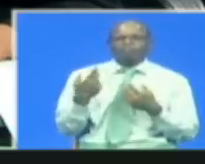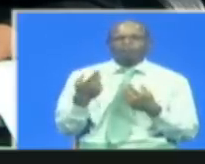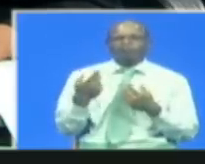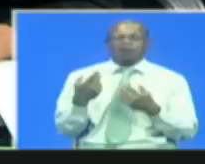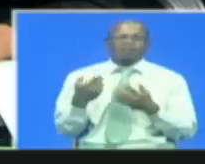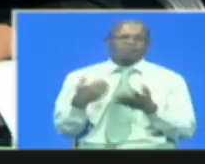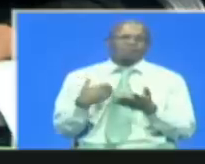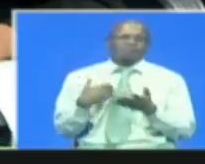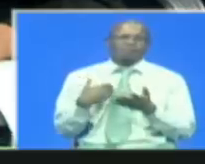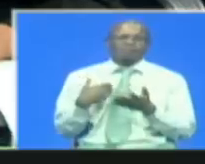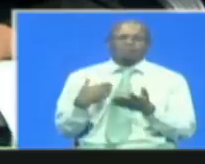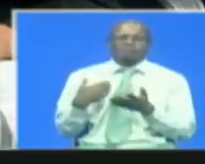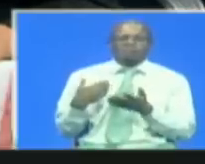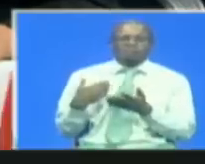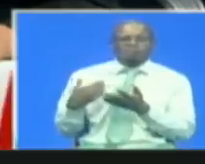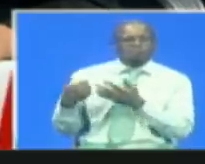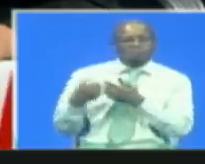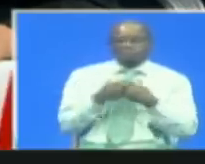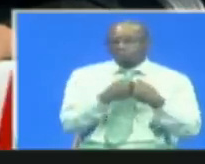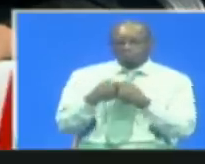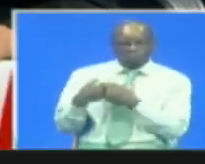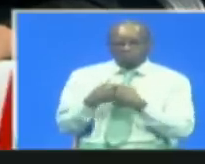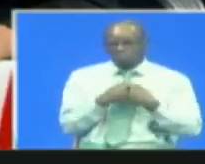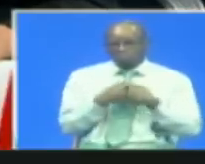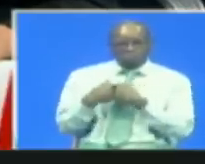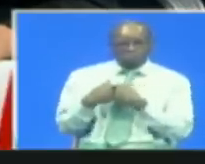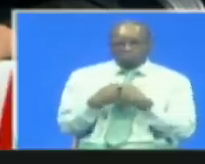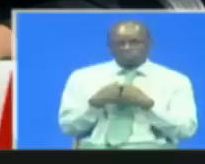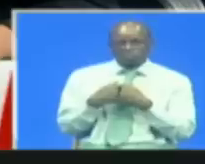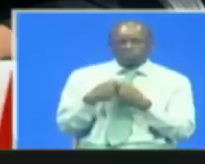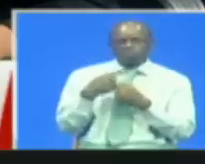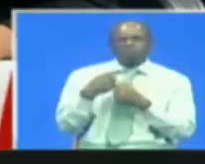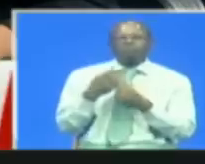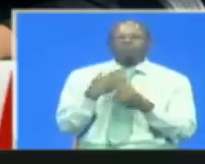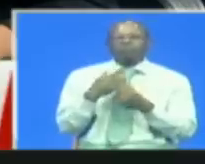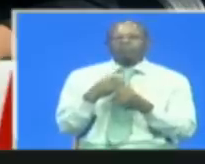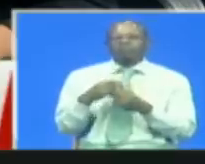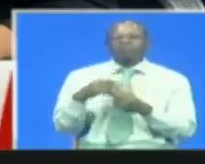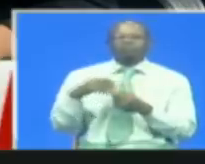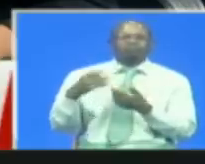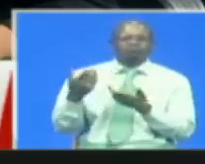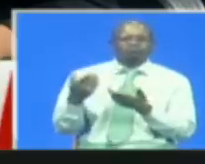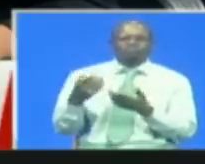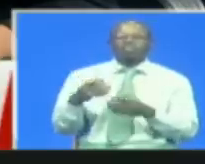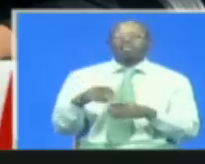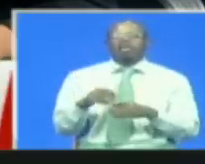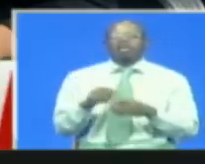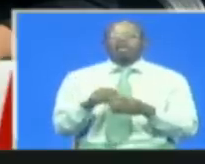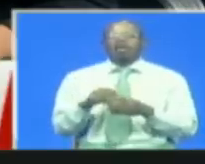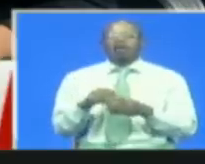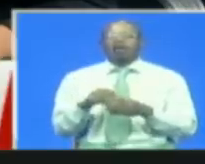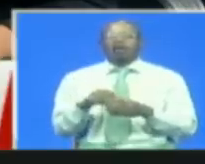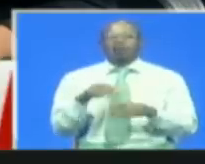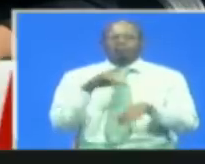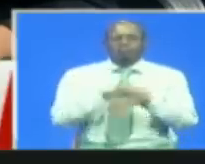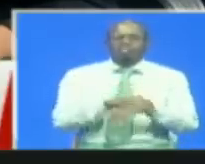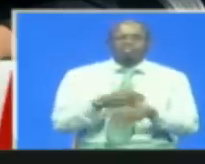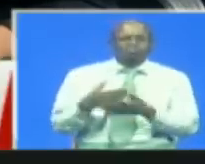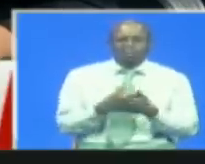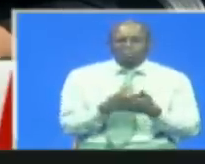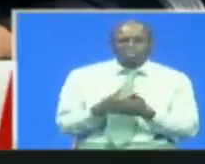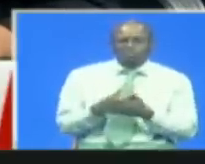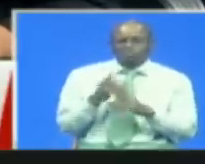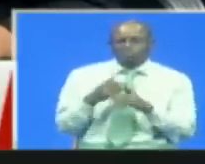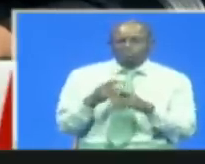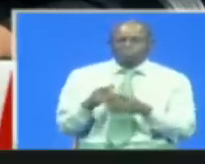the scramble for custody. But now the state has taken them from the guardians and adoptive parents and reintegrated